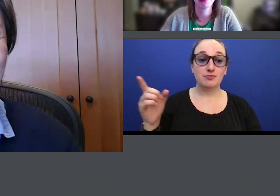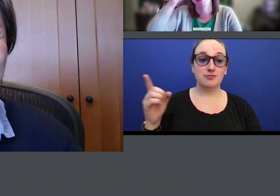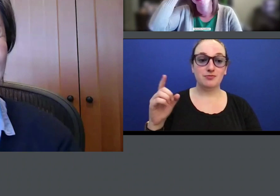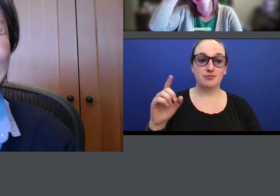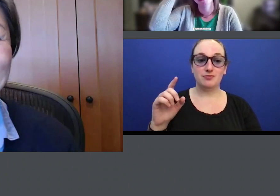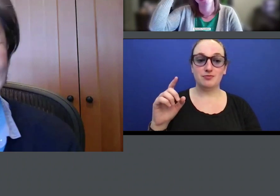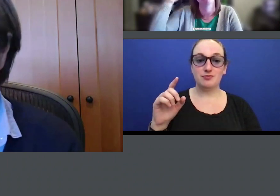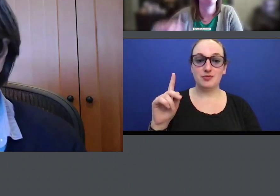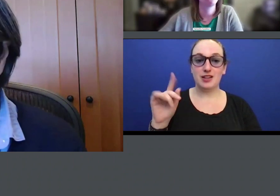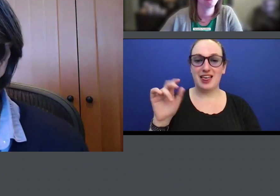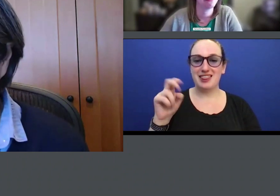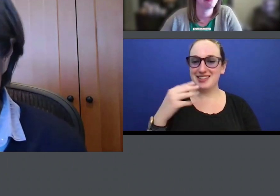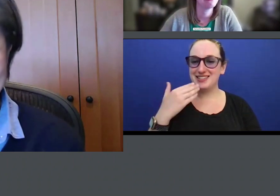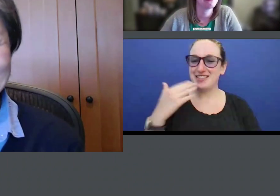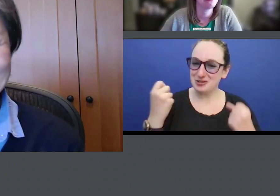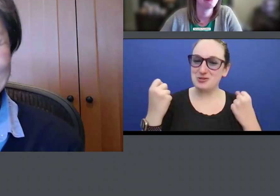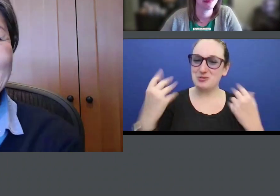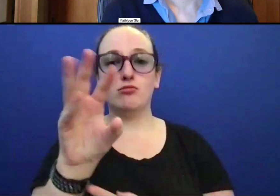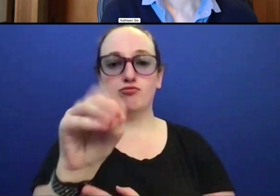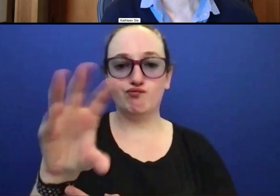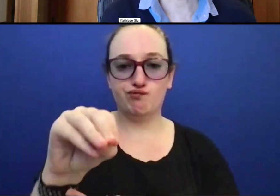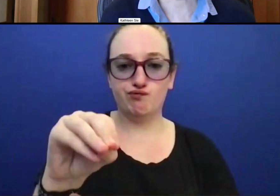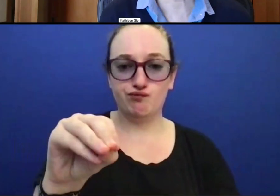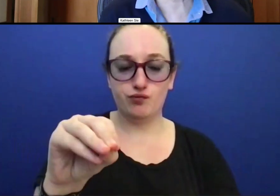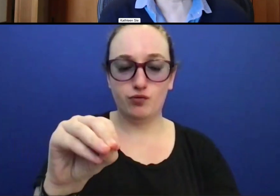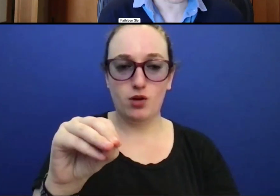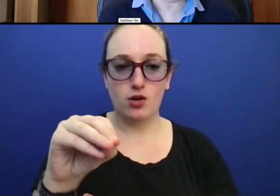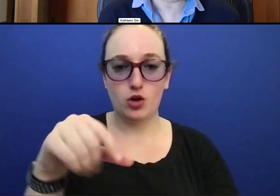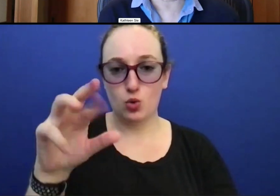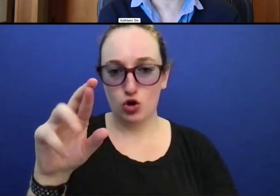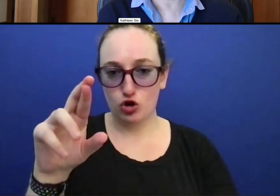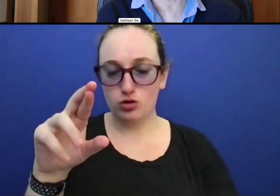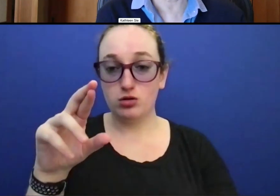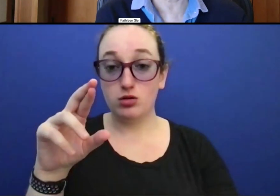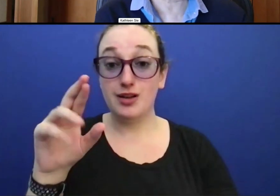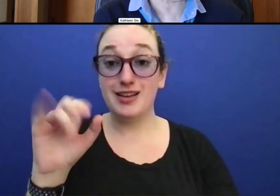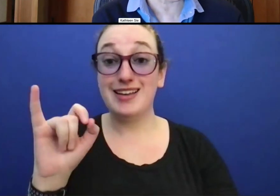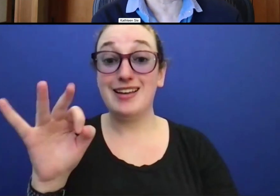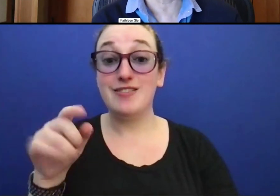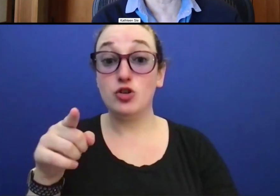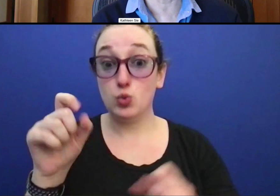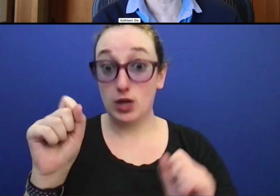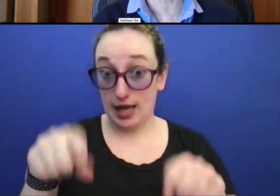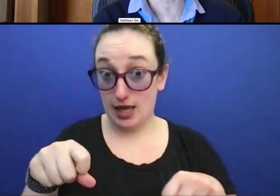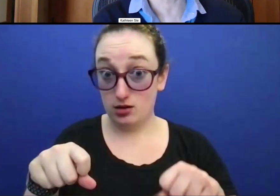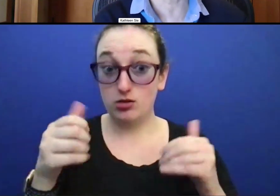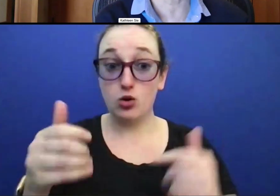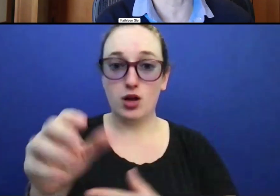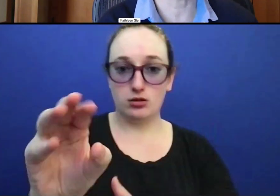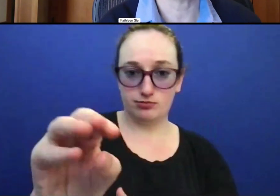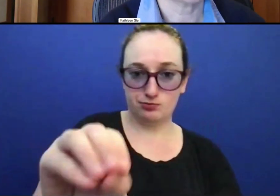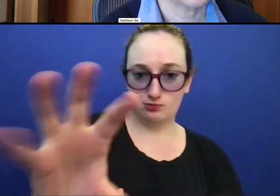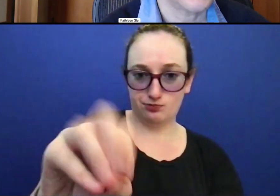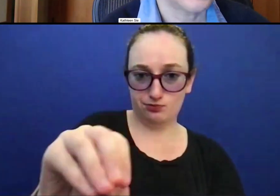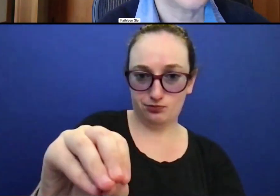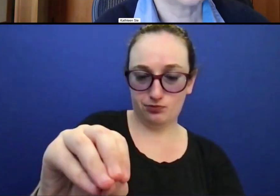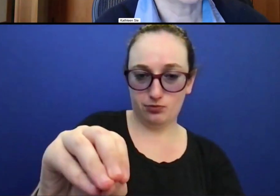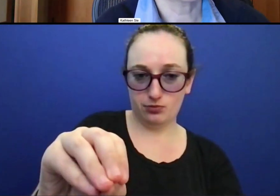Fabulous talk. Thank you, Dr. Gustafson. So, if you can use your